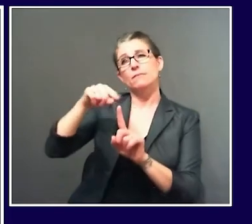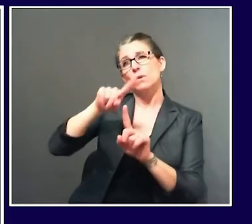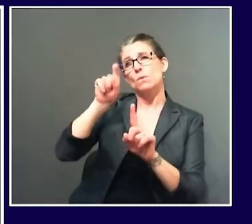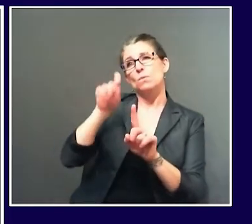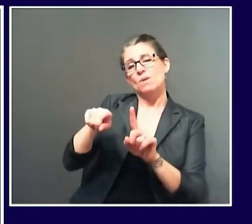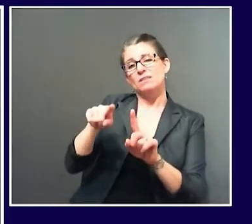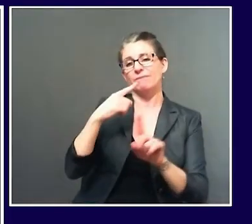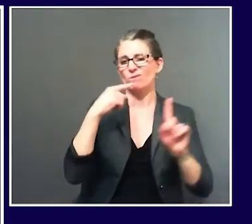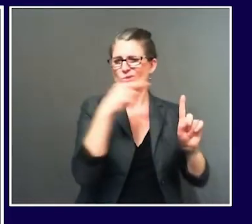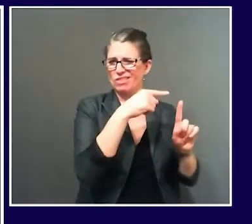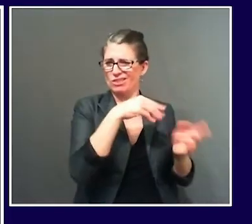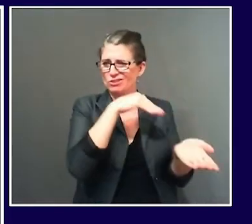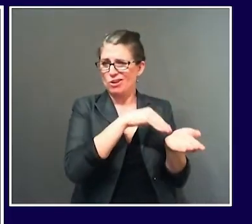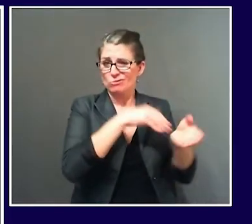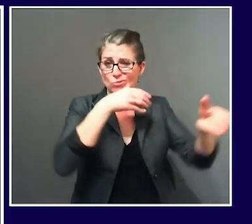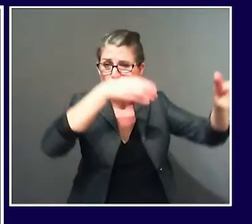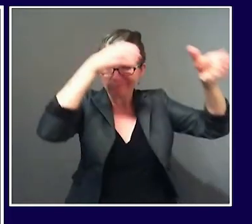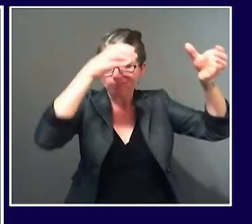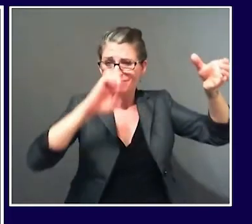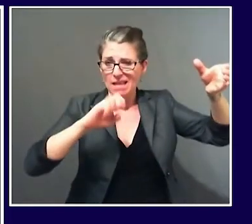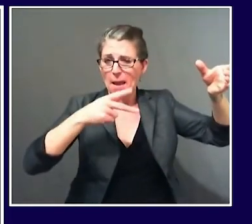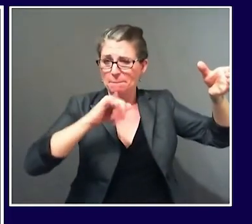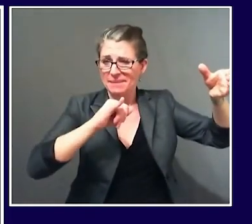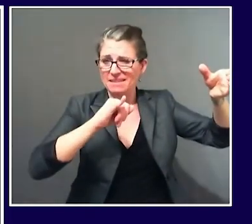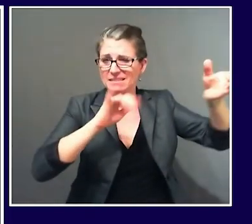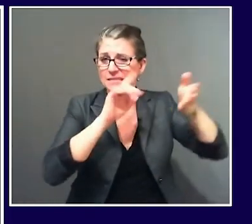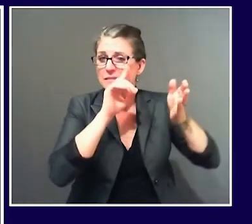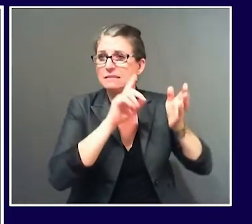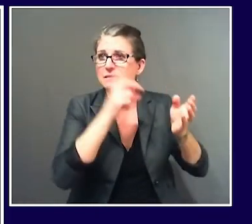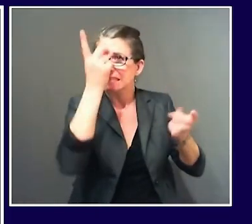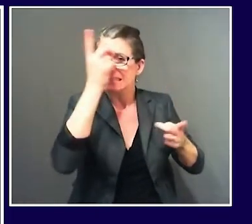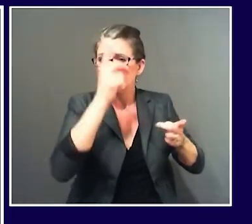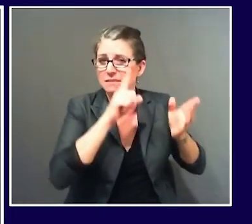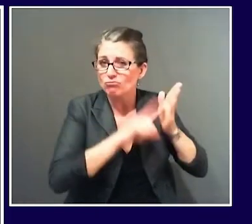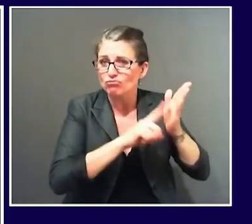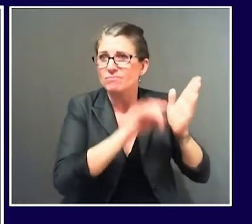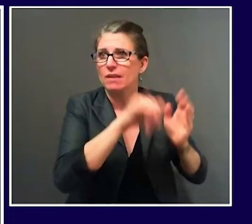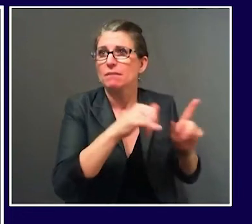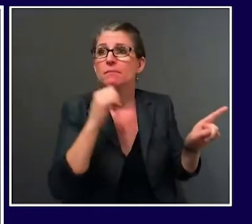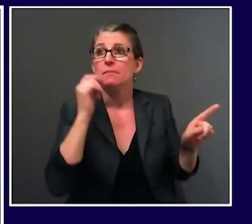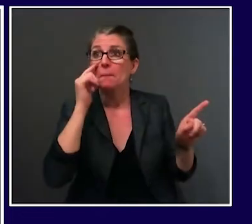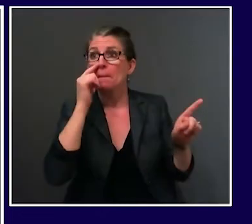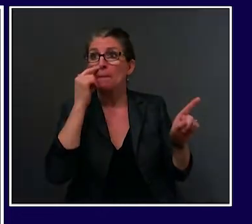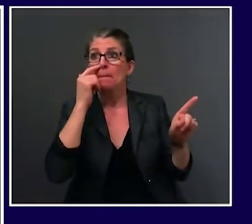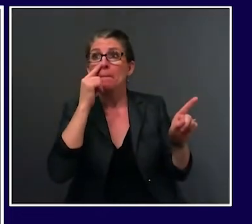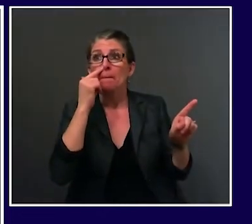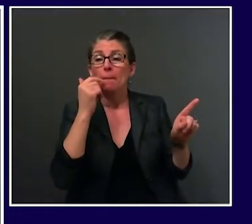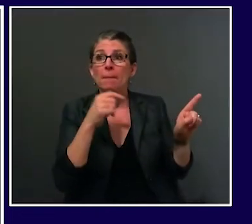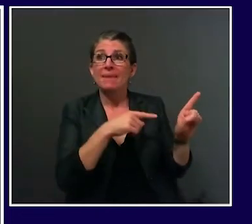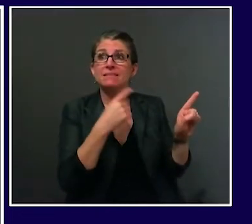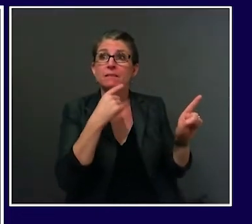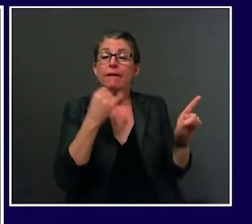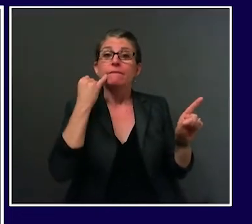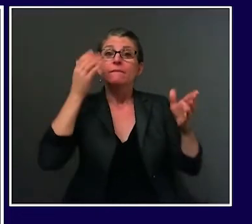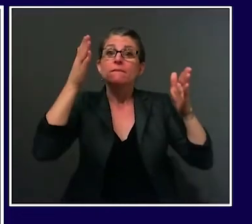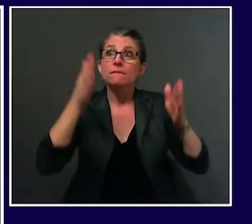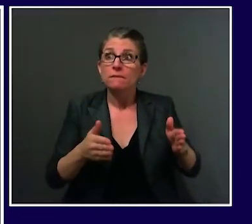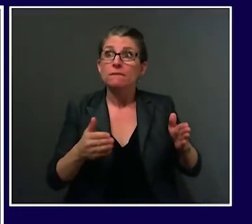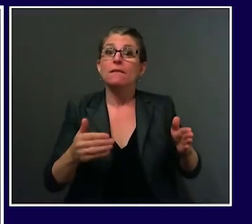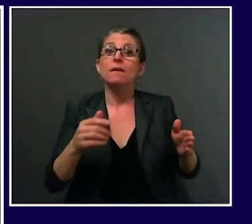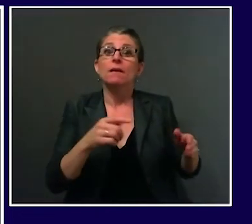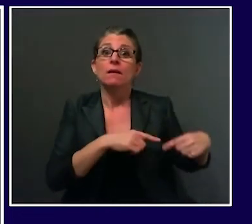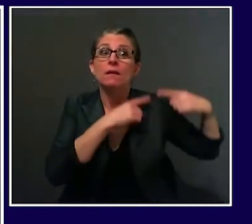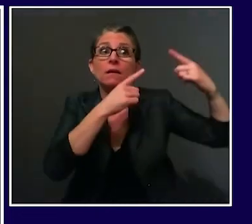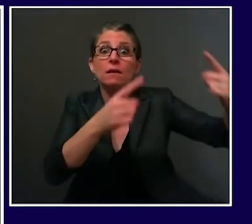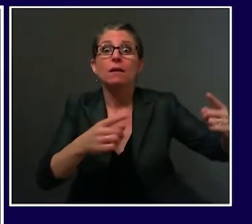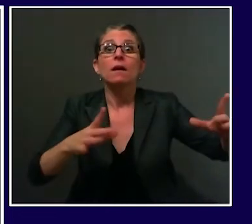back positive, have you seen any trend or similarity, whether it's involving, talk about community transmission, whether